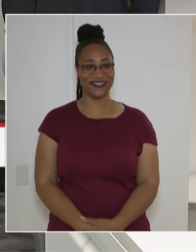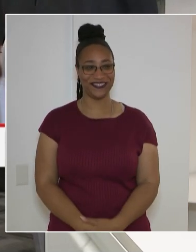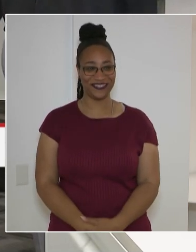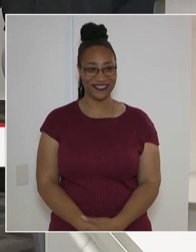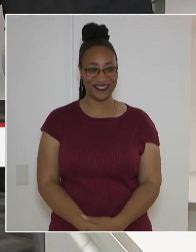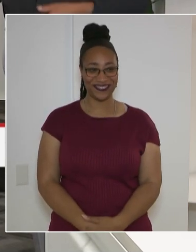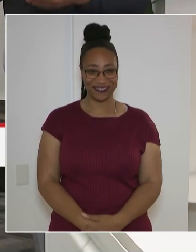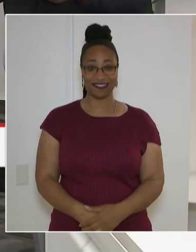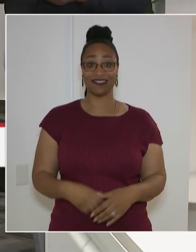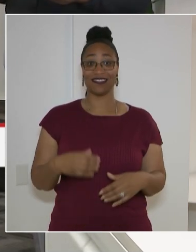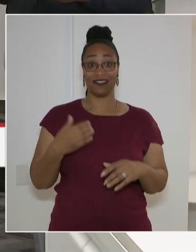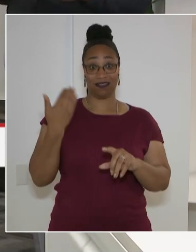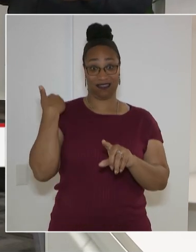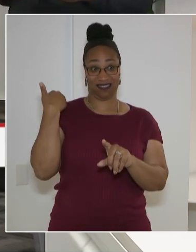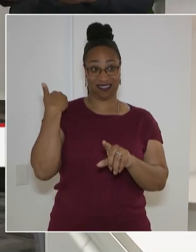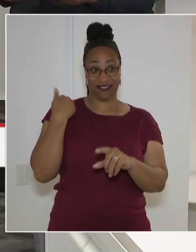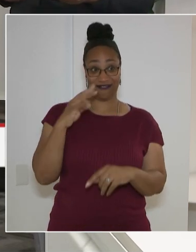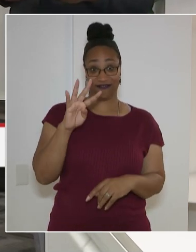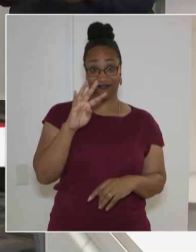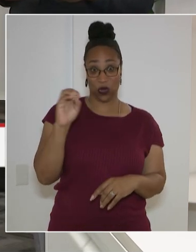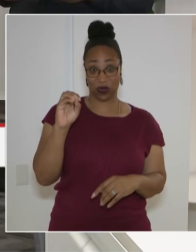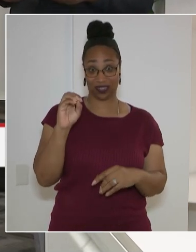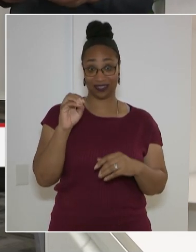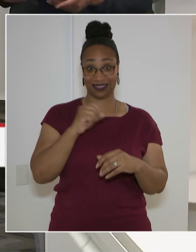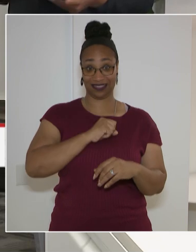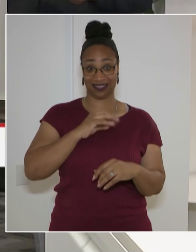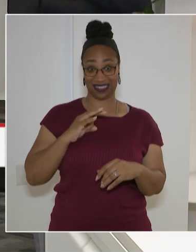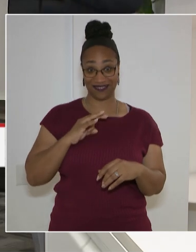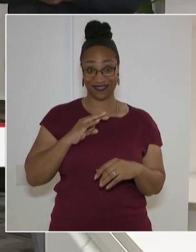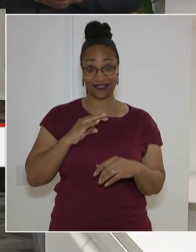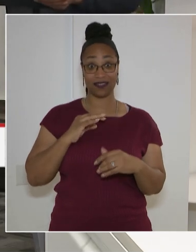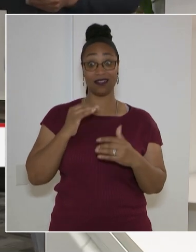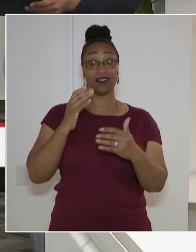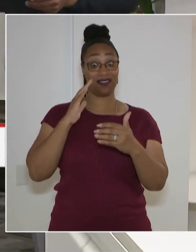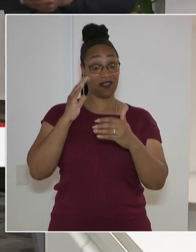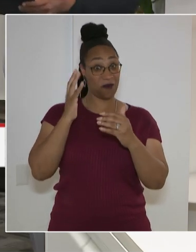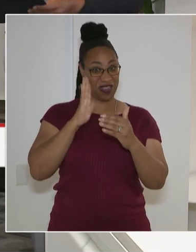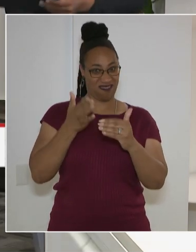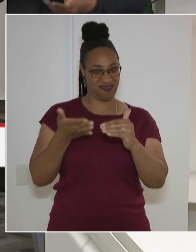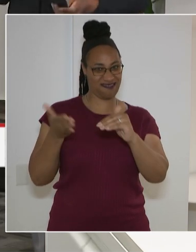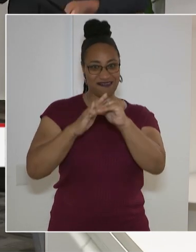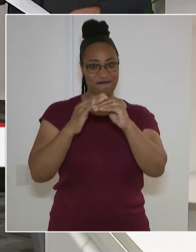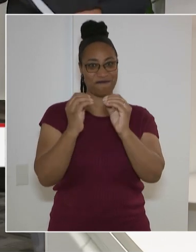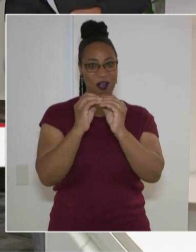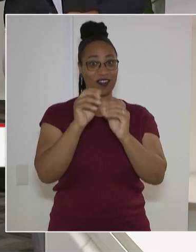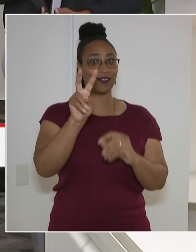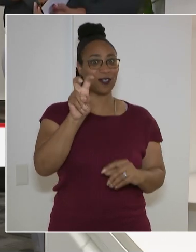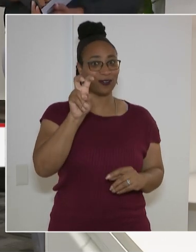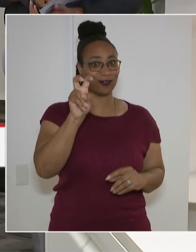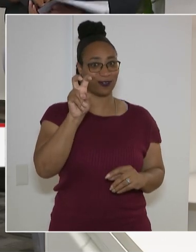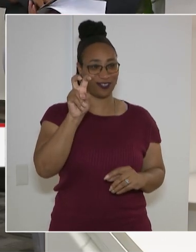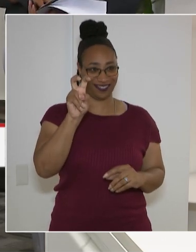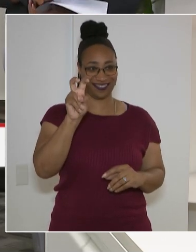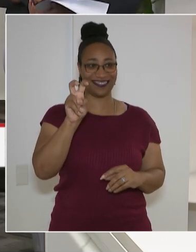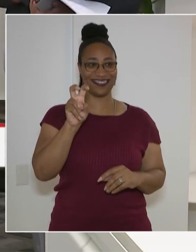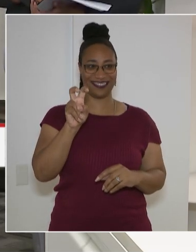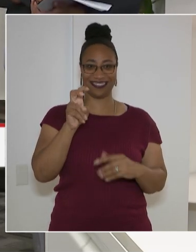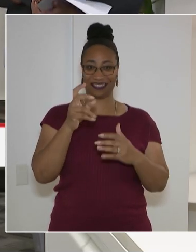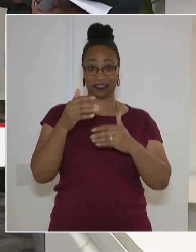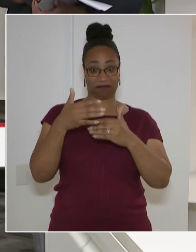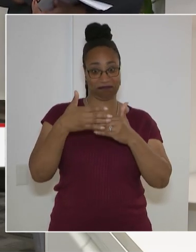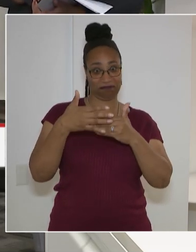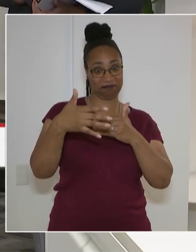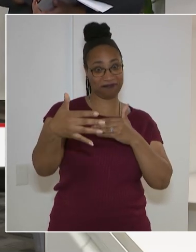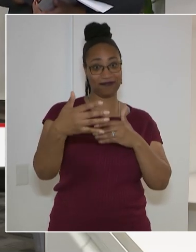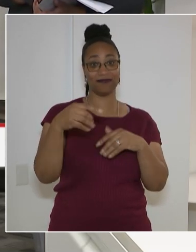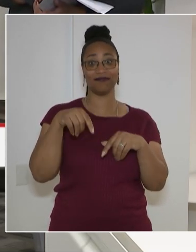years, jobs here in DC. And yeah, right. And none of that would have been possible without